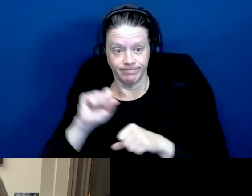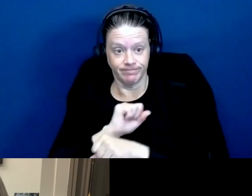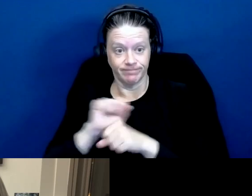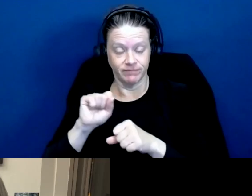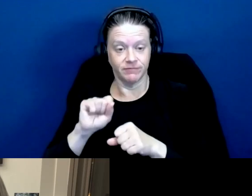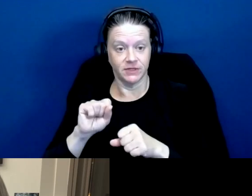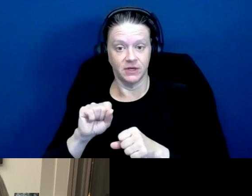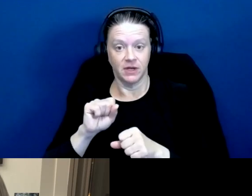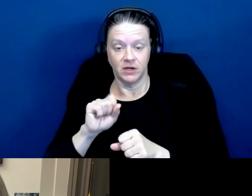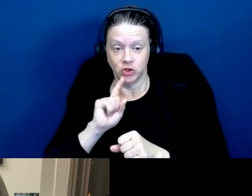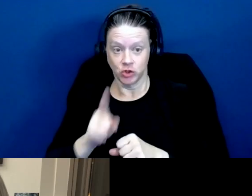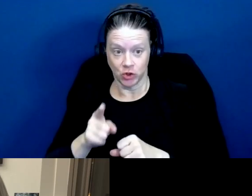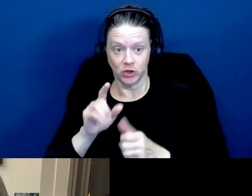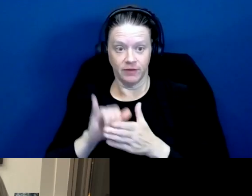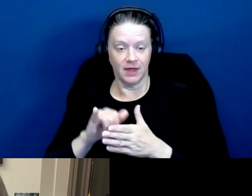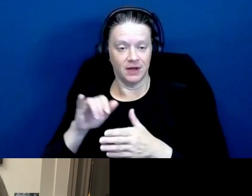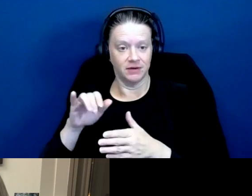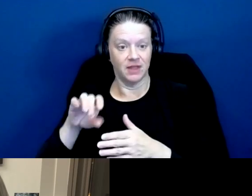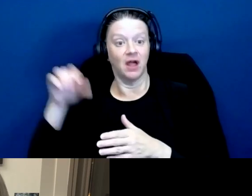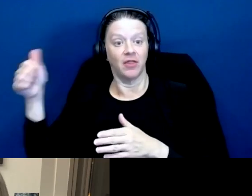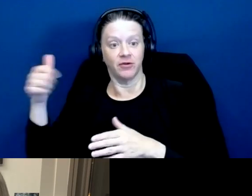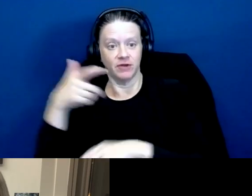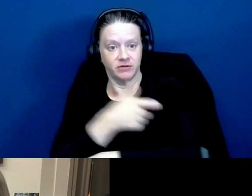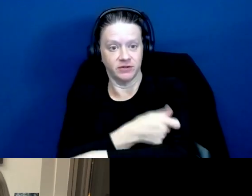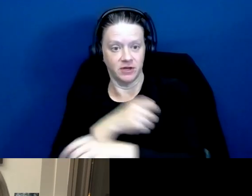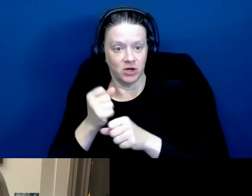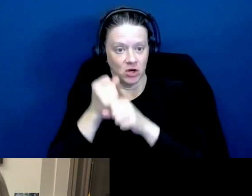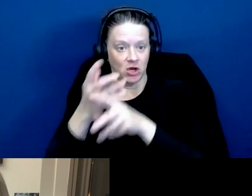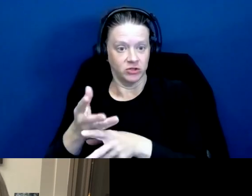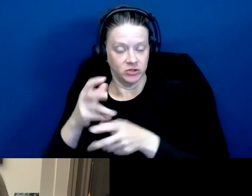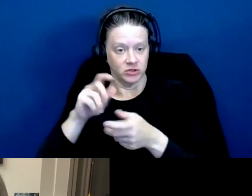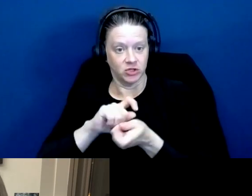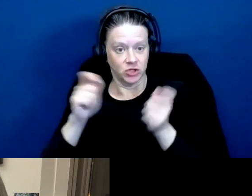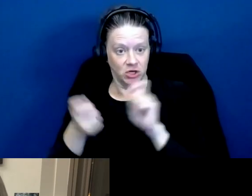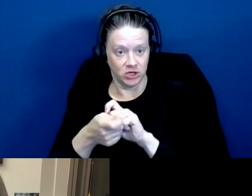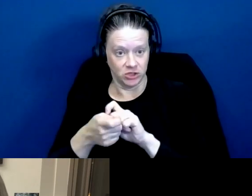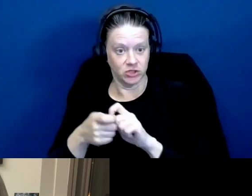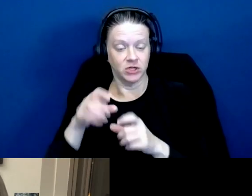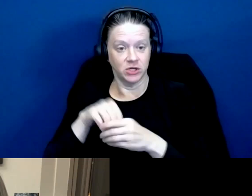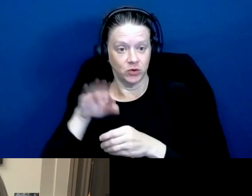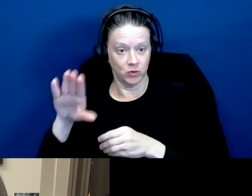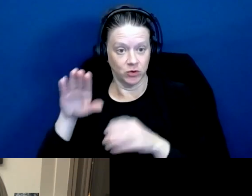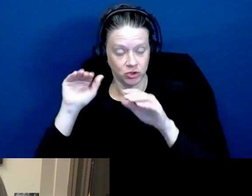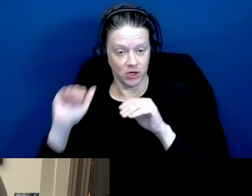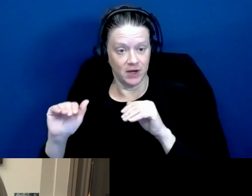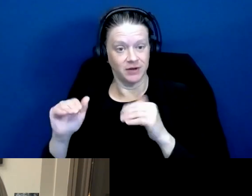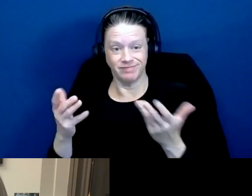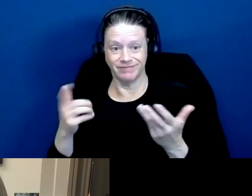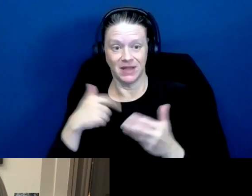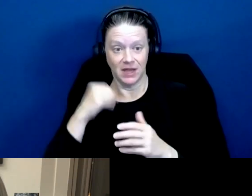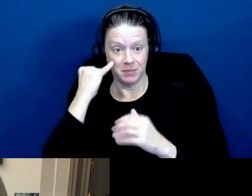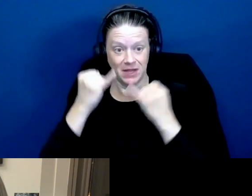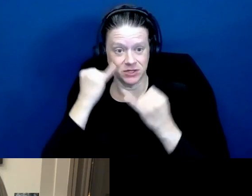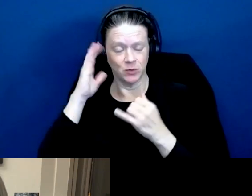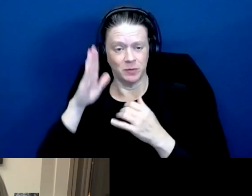change in your child, then I imagine this will be a difficult decision for your family. And I hope